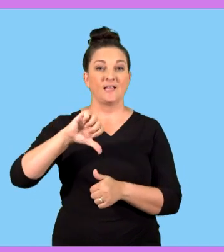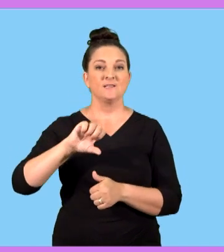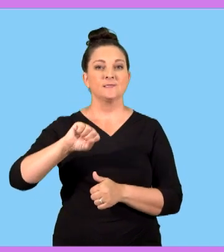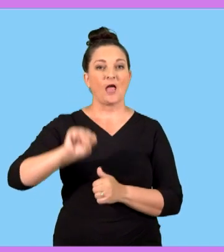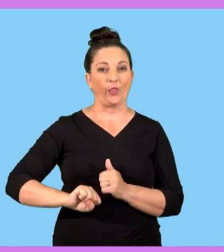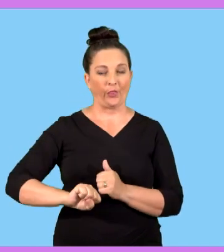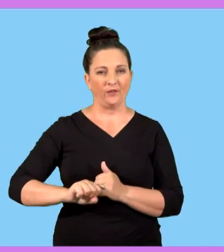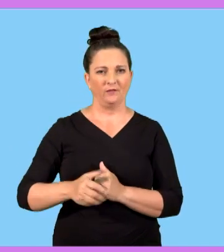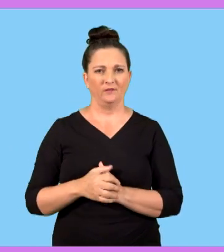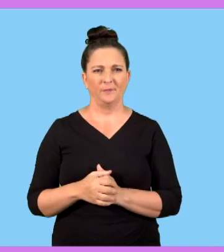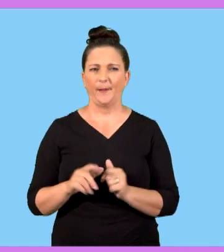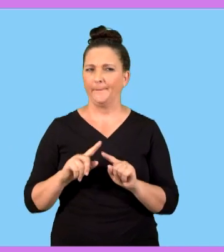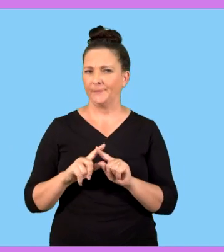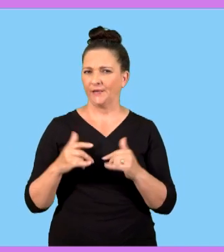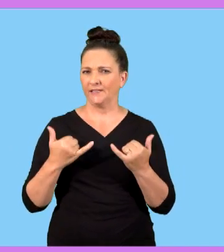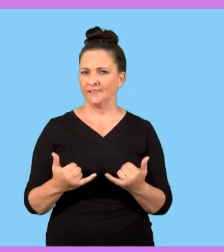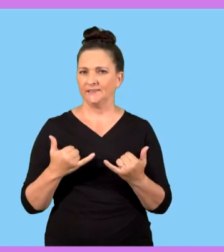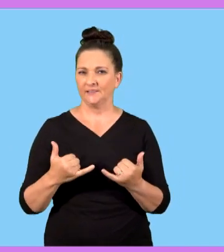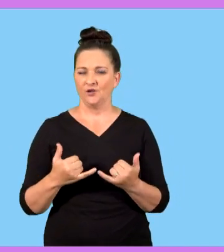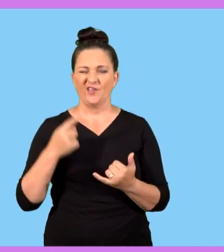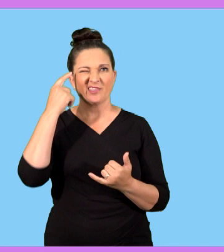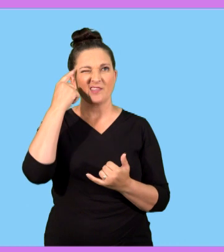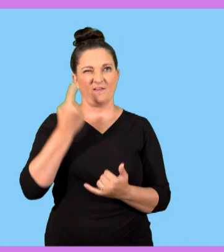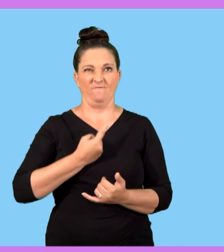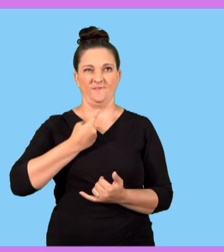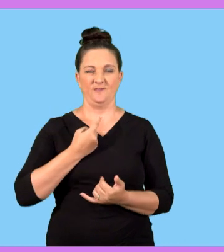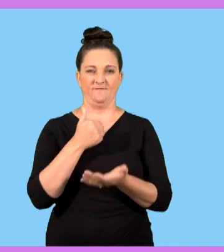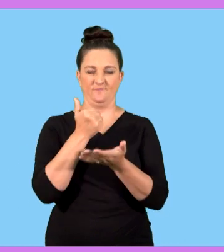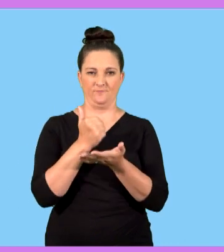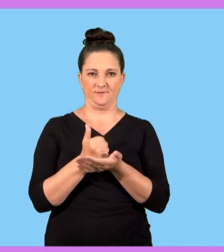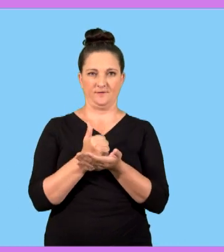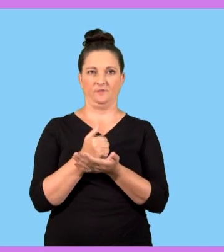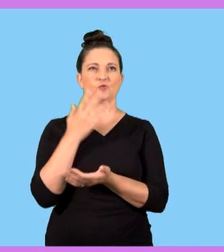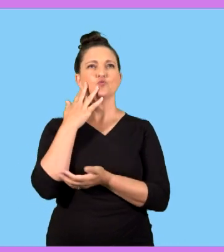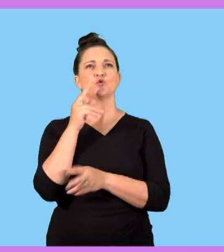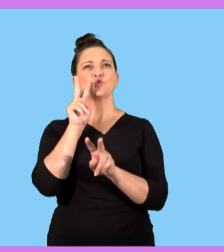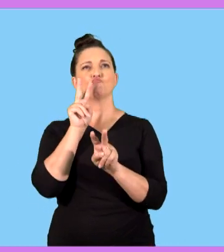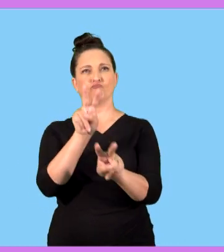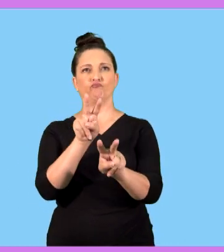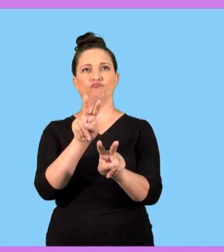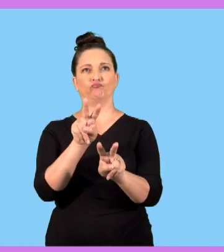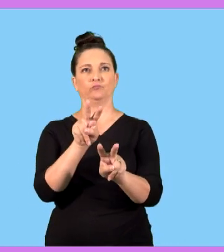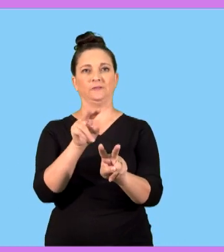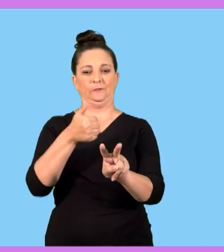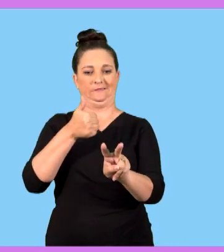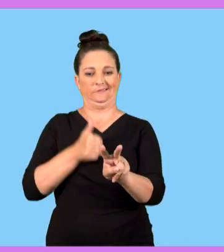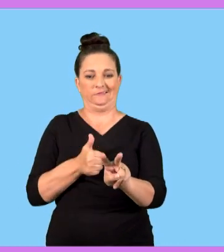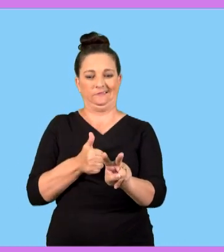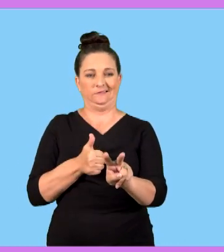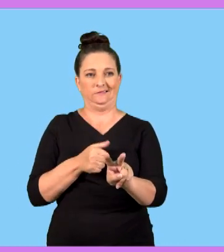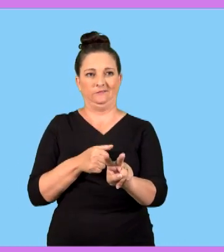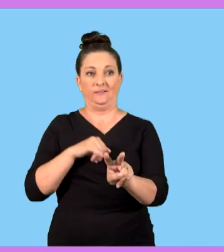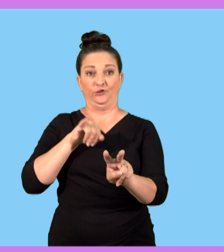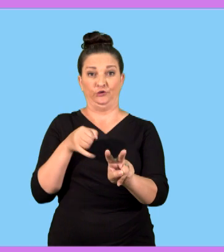agree. So remember, you must put yourself now in this seat. So which way will you be facing whilst sitting on this